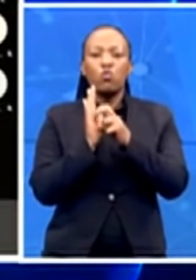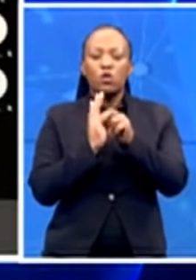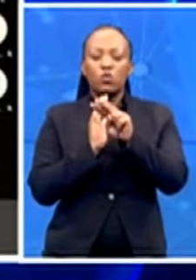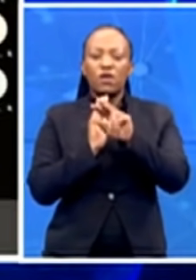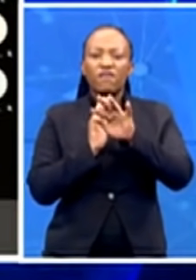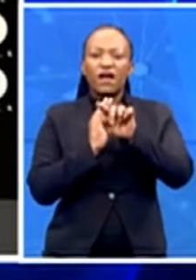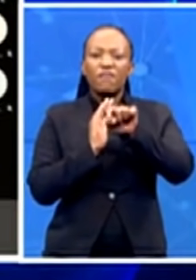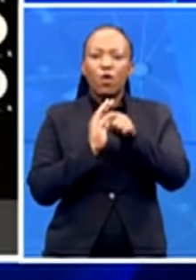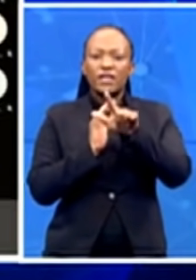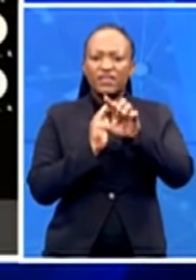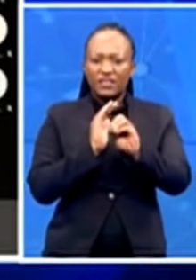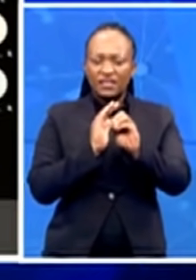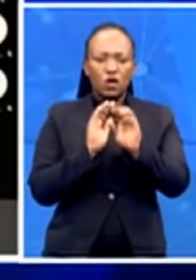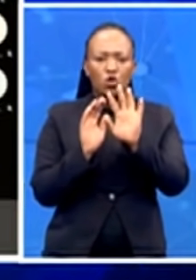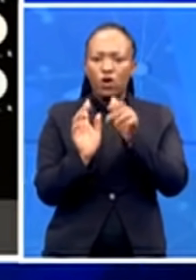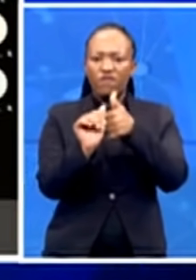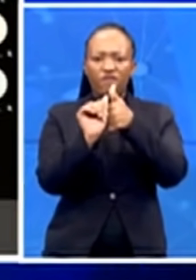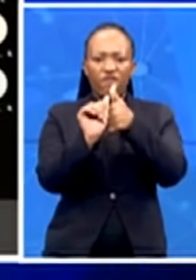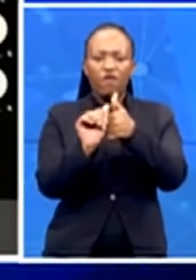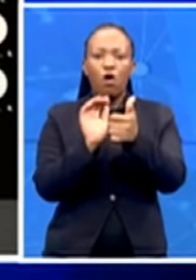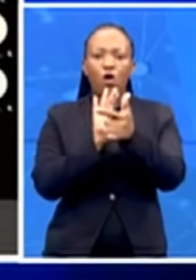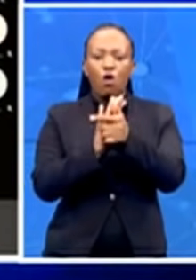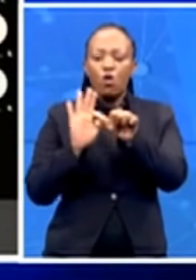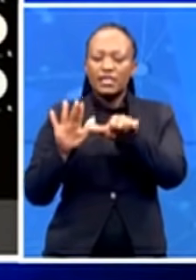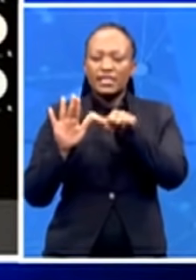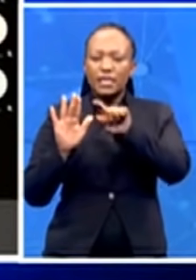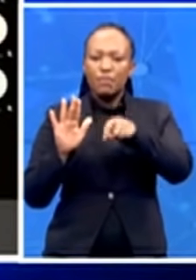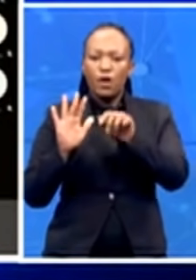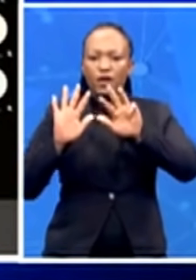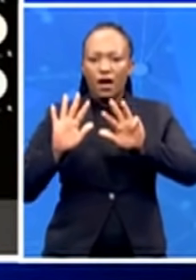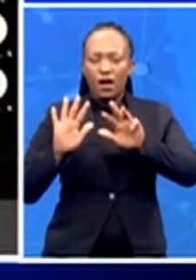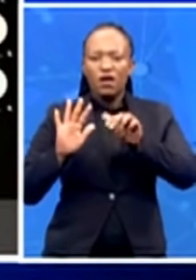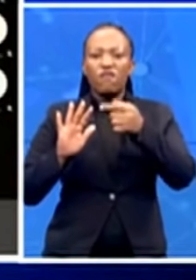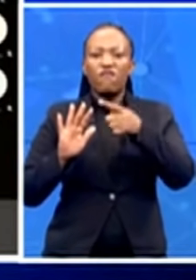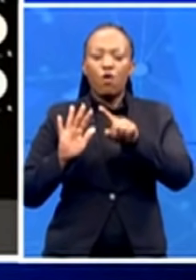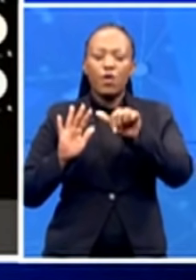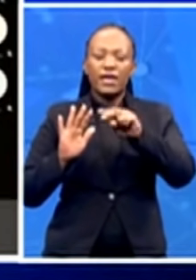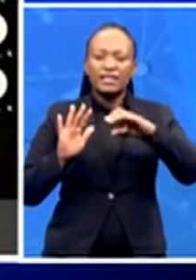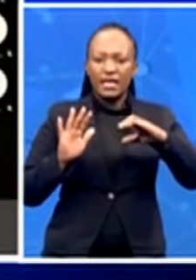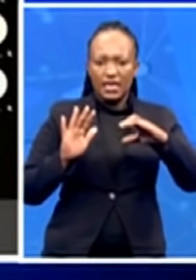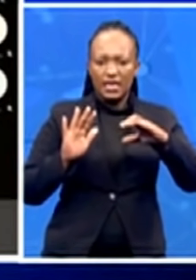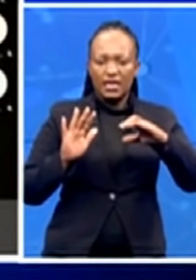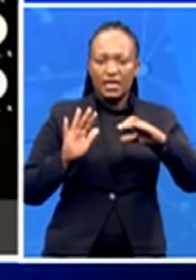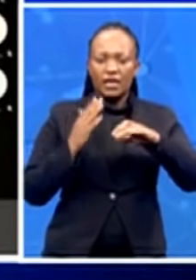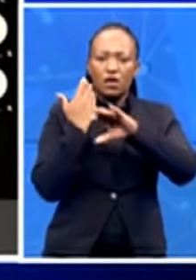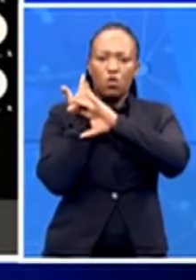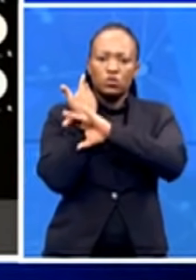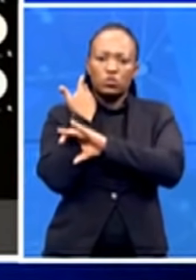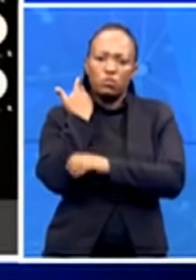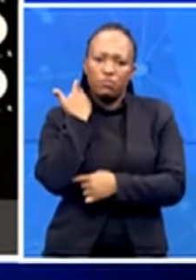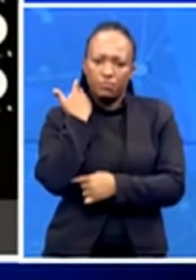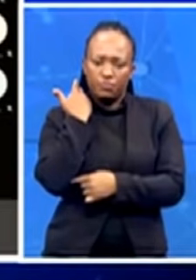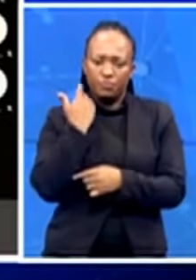Rule 16.9 of the ANC Constitution. In our view, and again for the